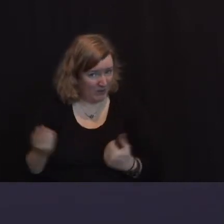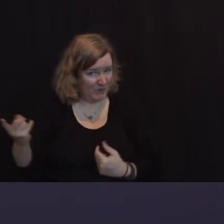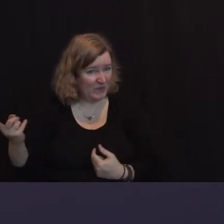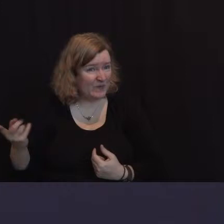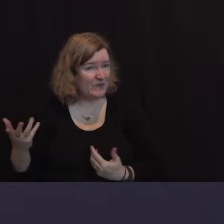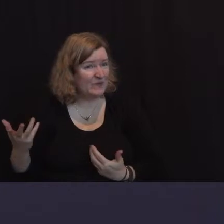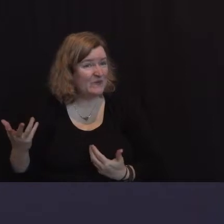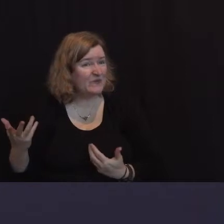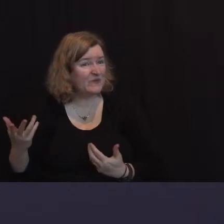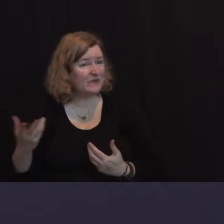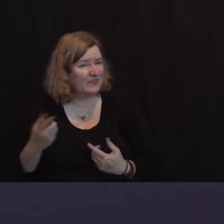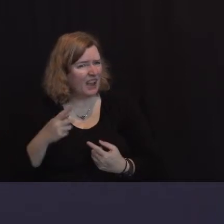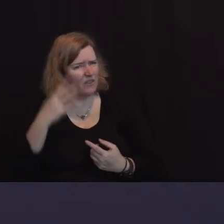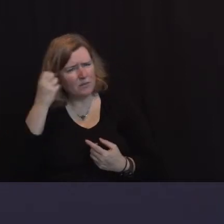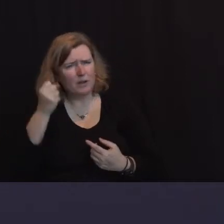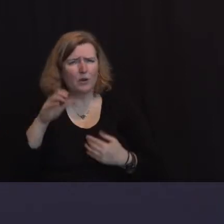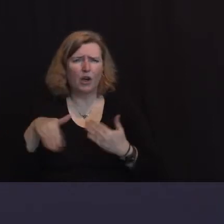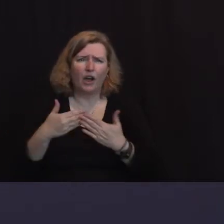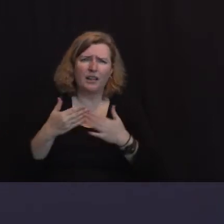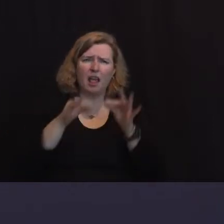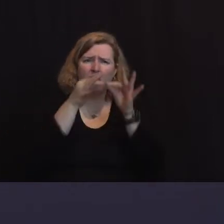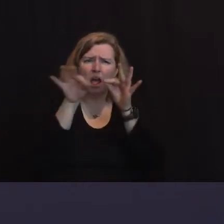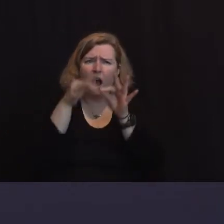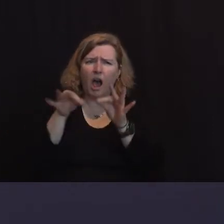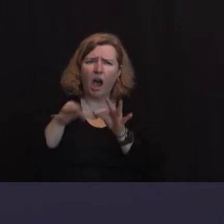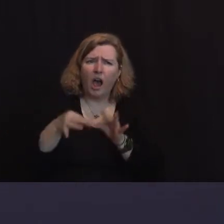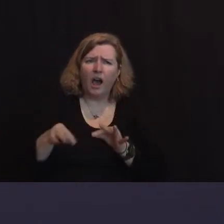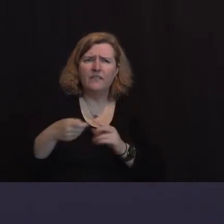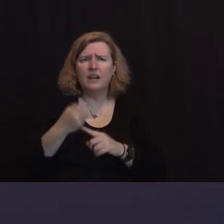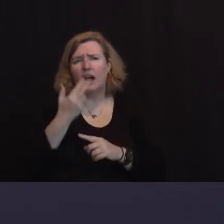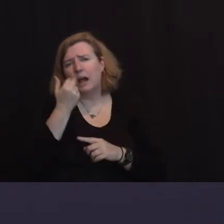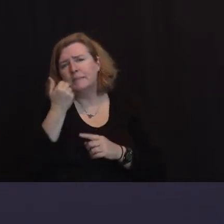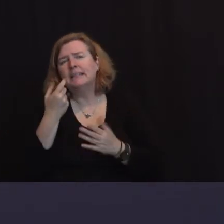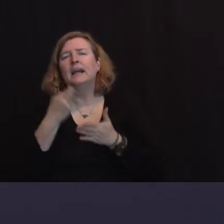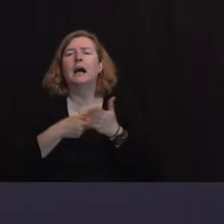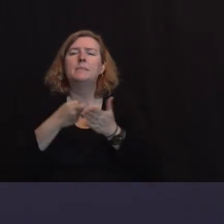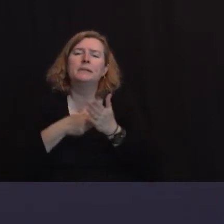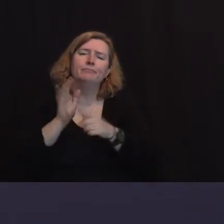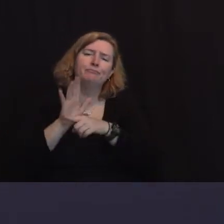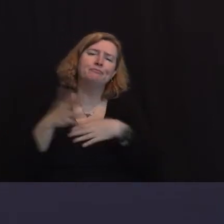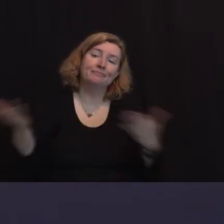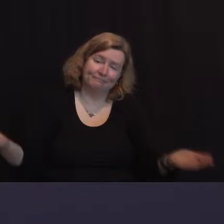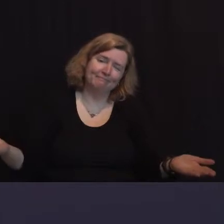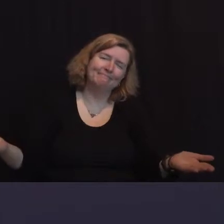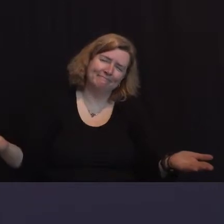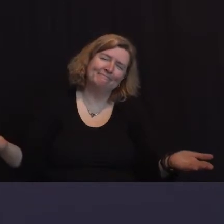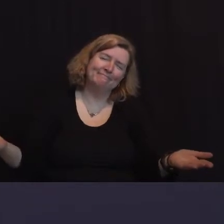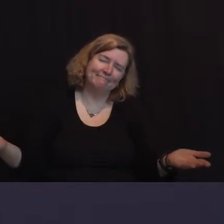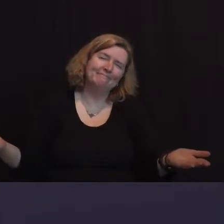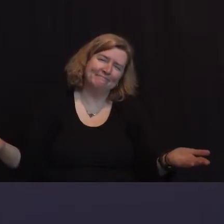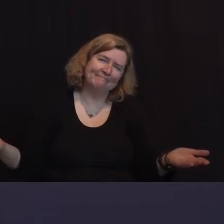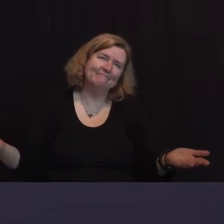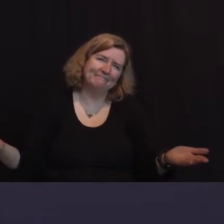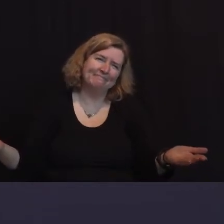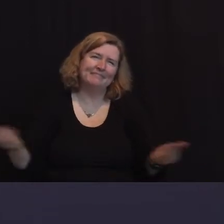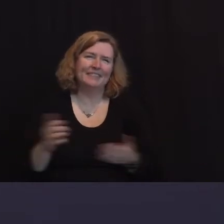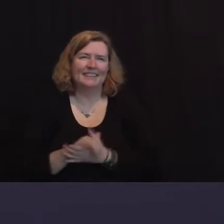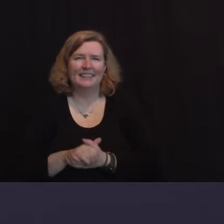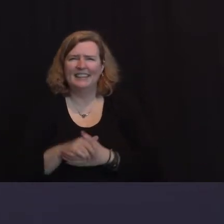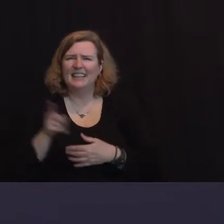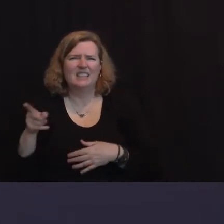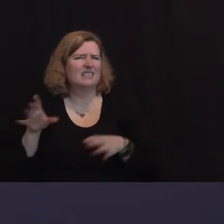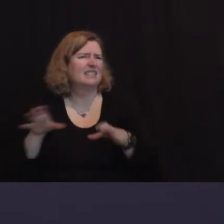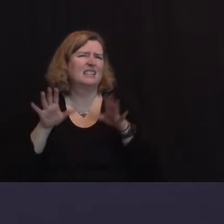the deal. But moreover, he's been a phenomenal teammate in our collective efforts to keep those in New Jersey safe